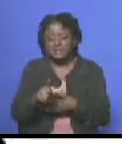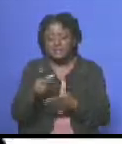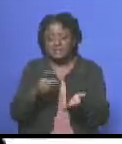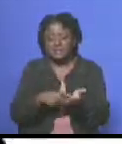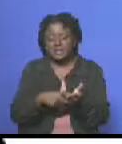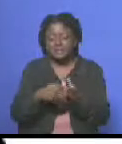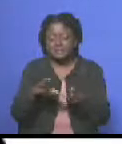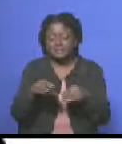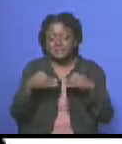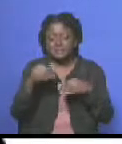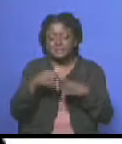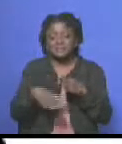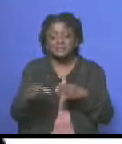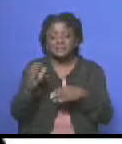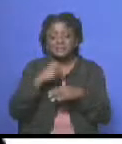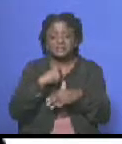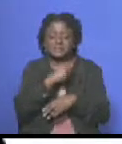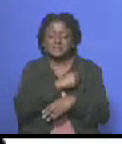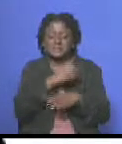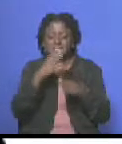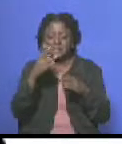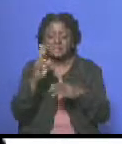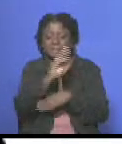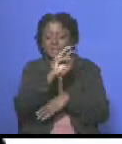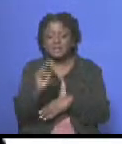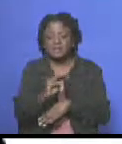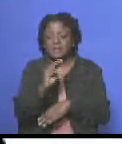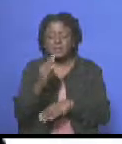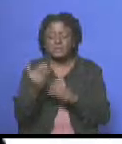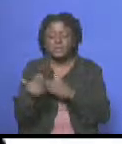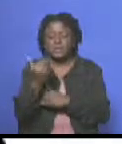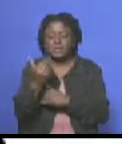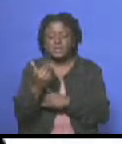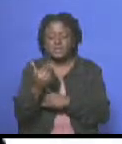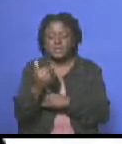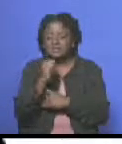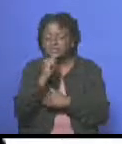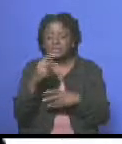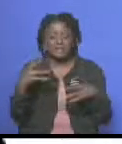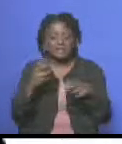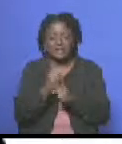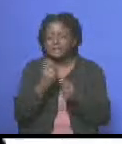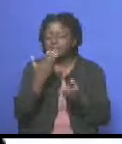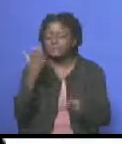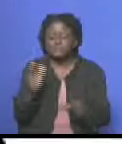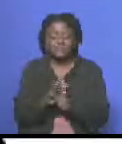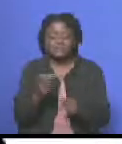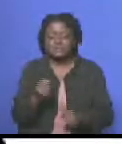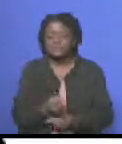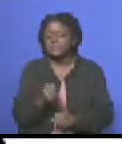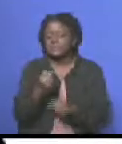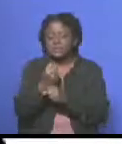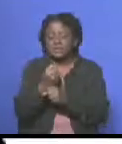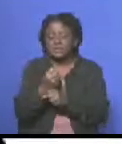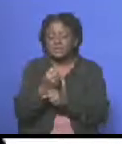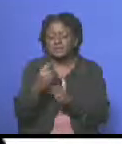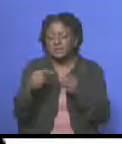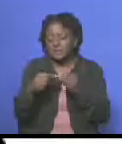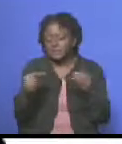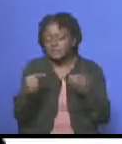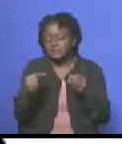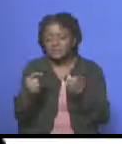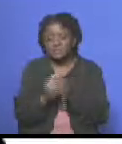in the Senate Monday morning despite not getting the full support of the opposition. It establishes a legislative framework for BPL to raise